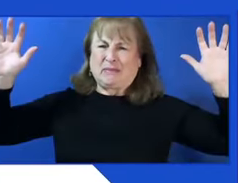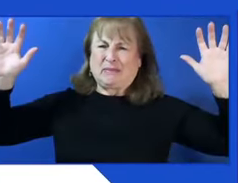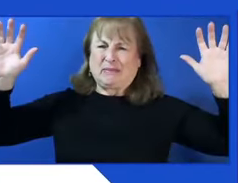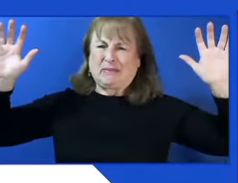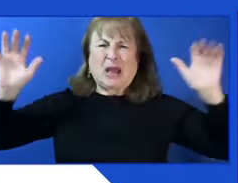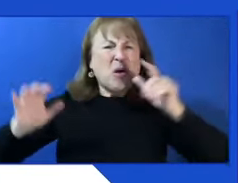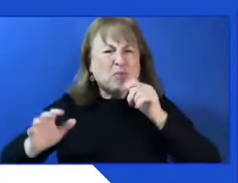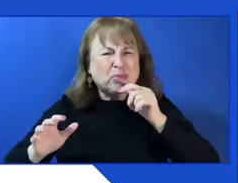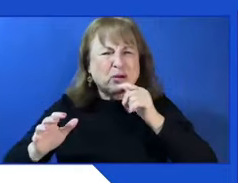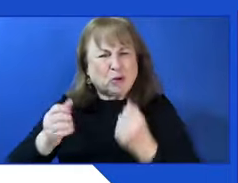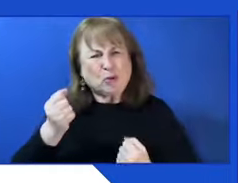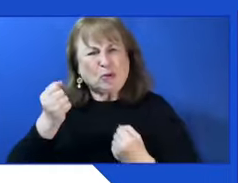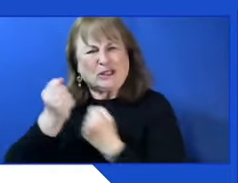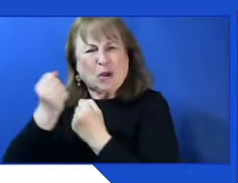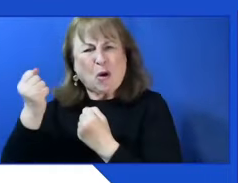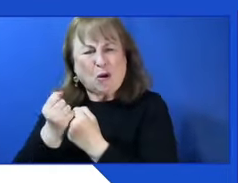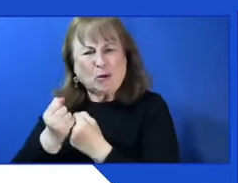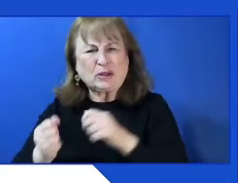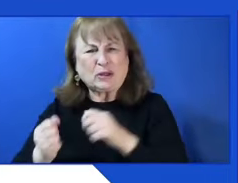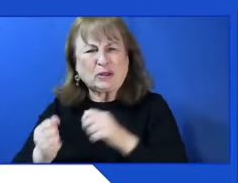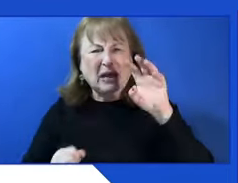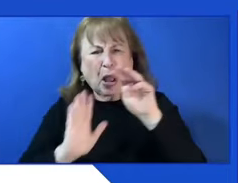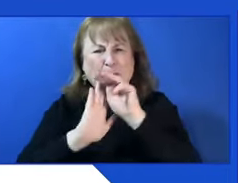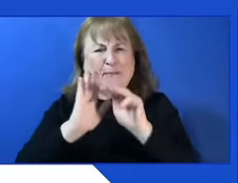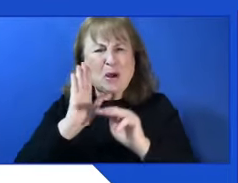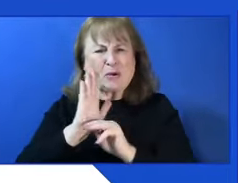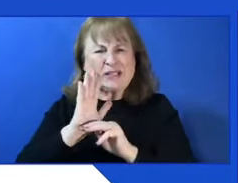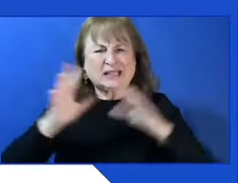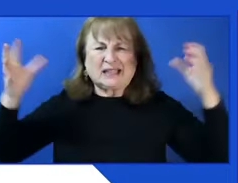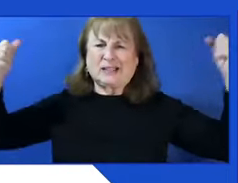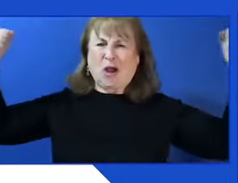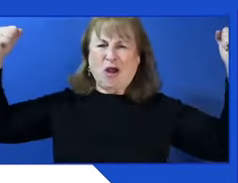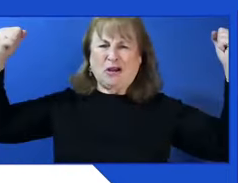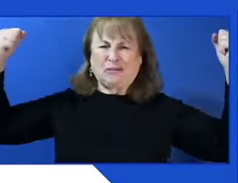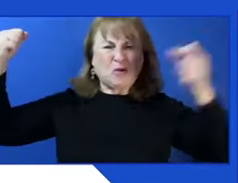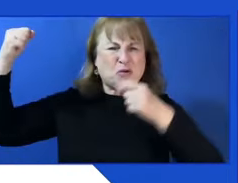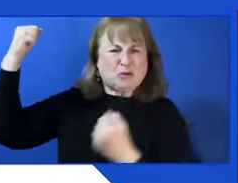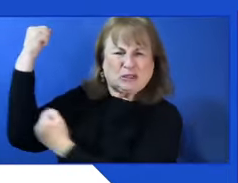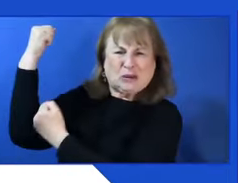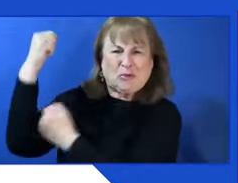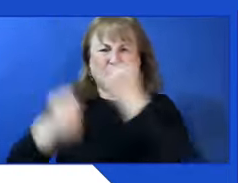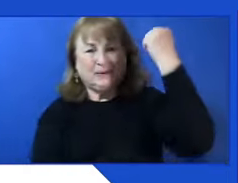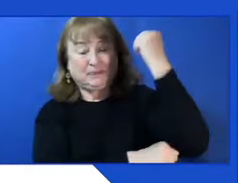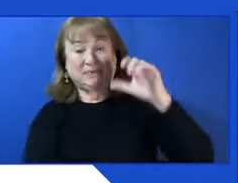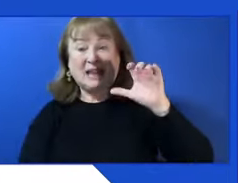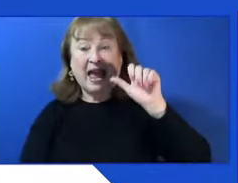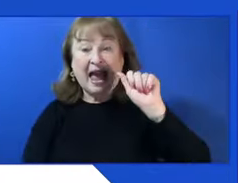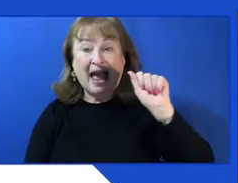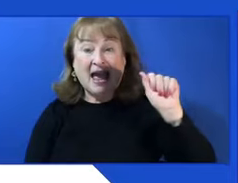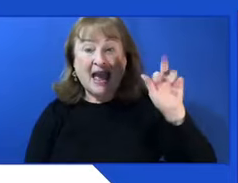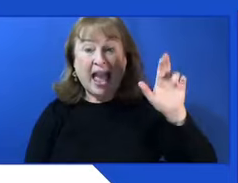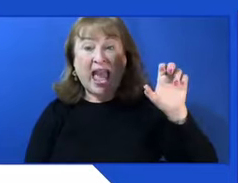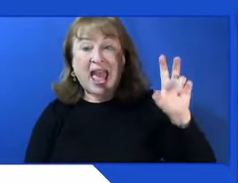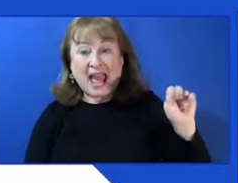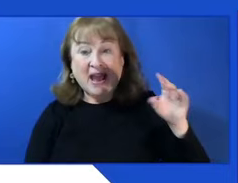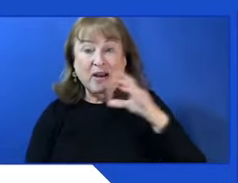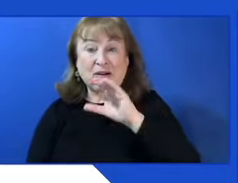was holding Moses' arms? It was Aaron and Hur.